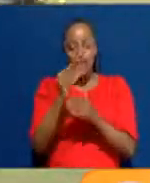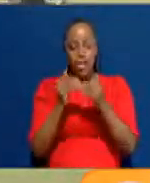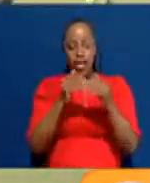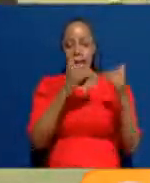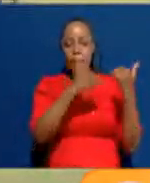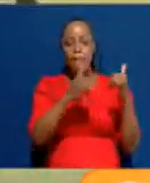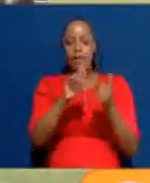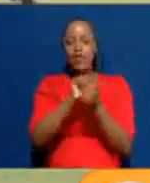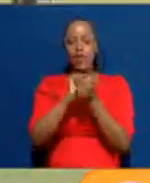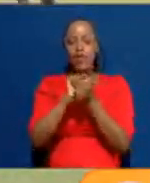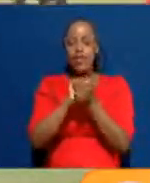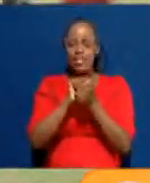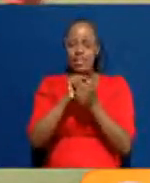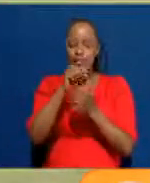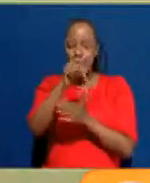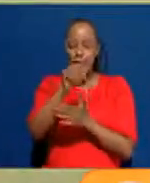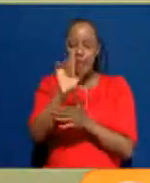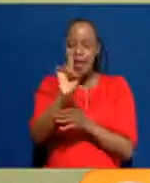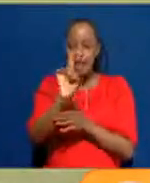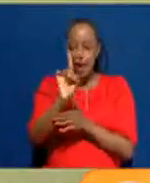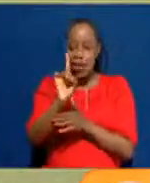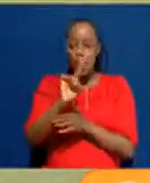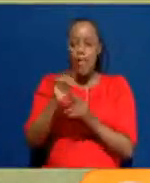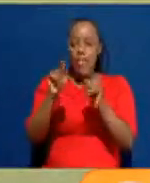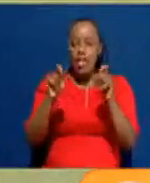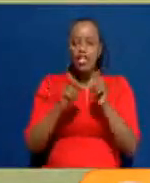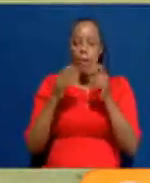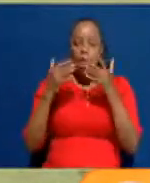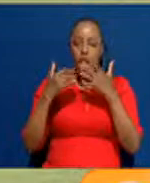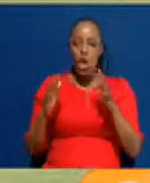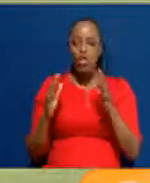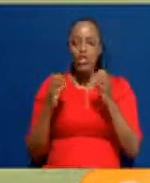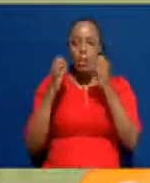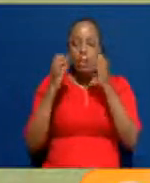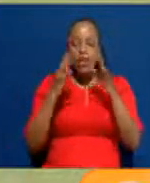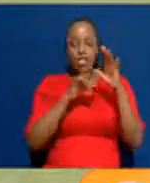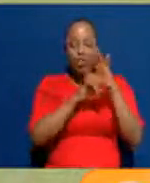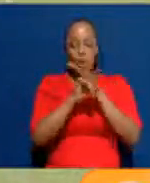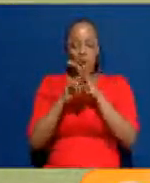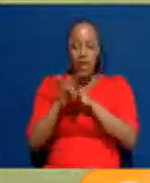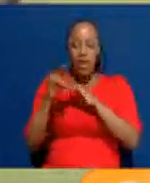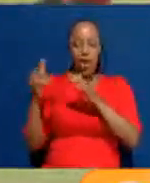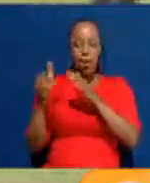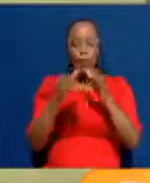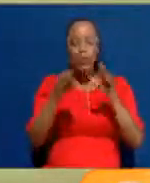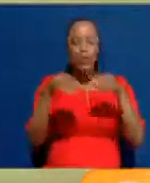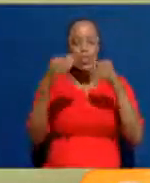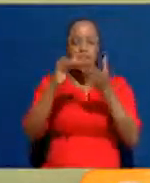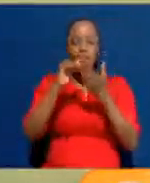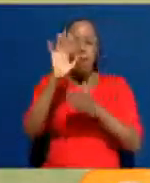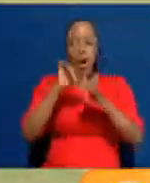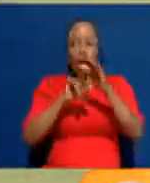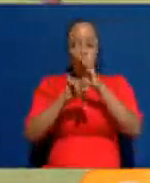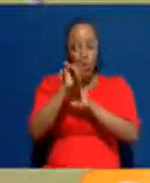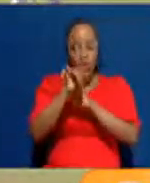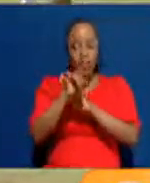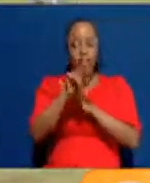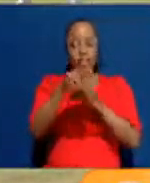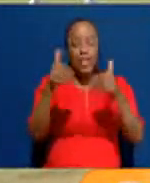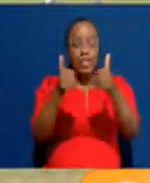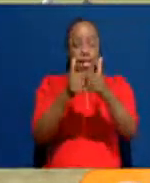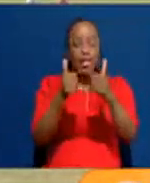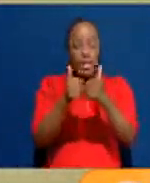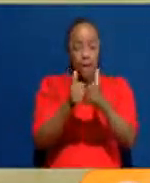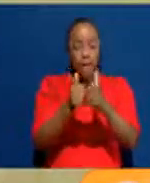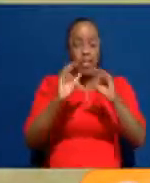in Nairobi on Sunday. The team lost countless scoring chances that would have given them more goals in that match.